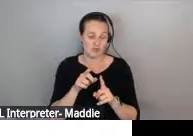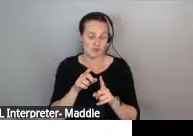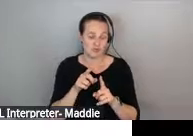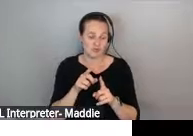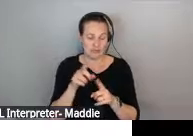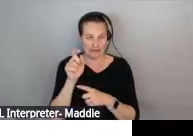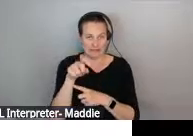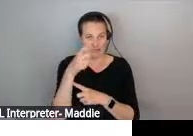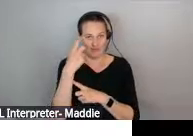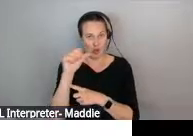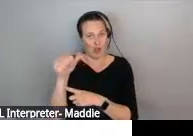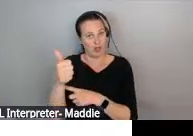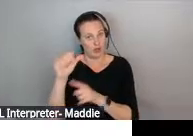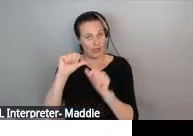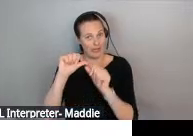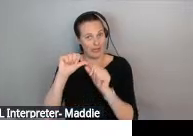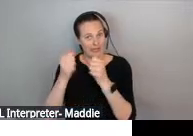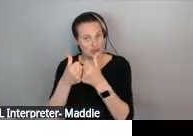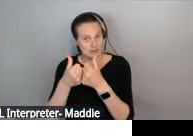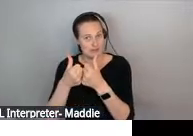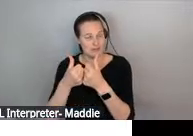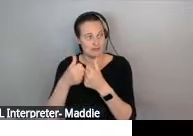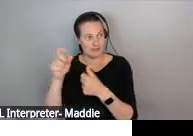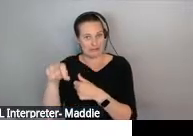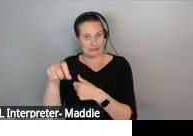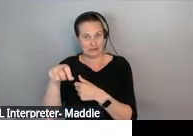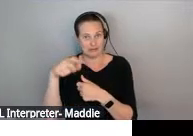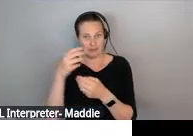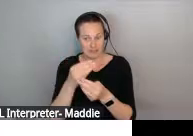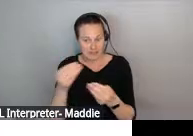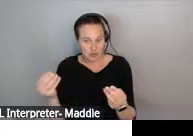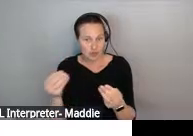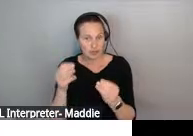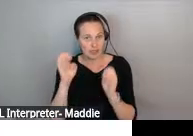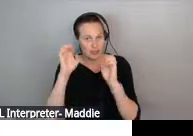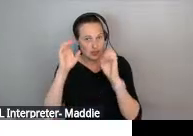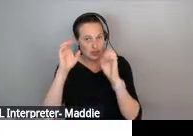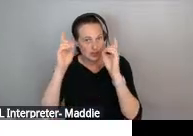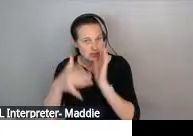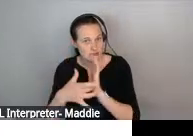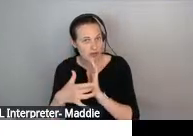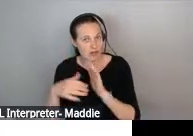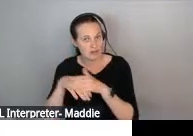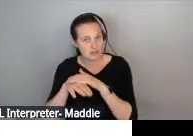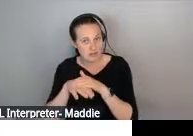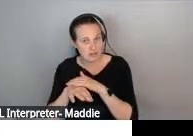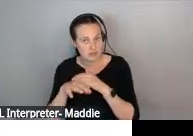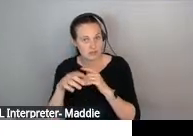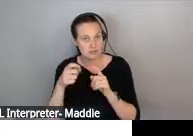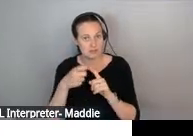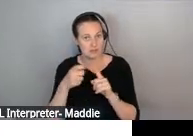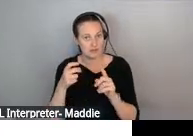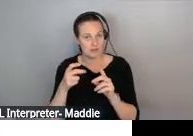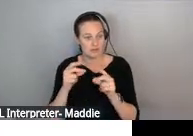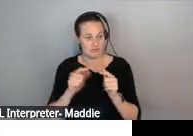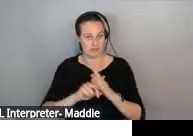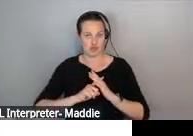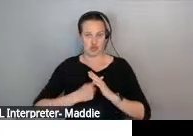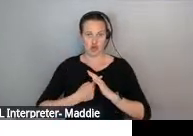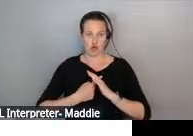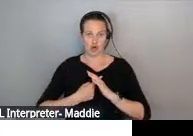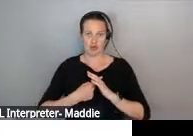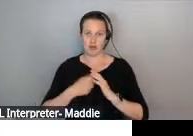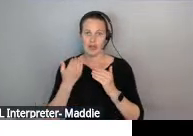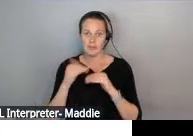outside agencies. If we're able to have the material and have the educational technology be accessible from the bat, this limits the need for those outside